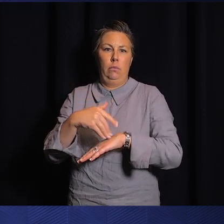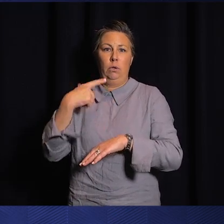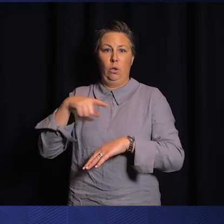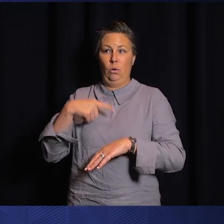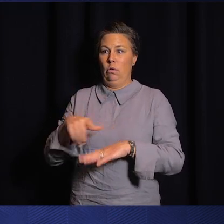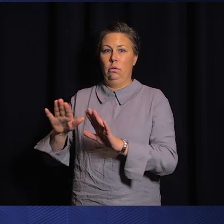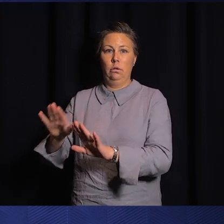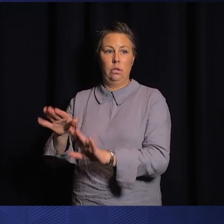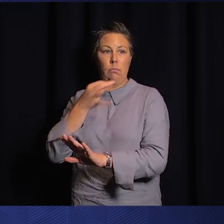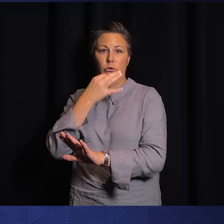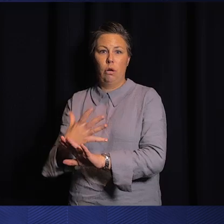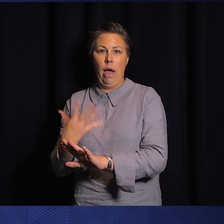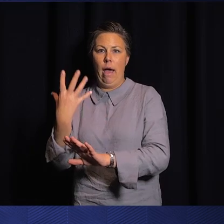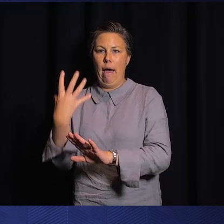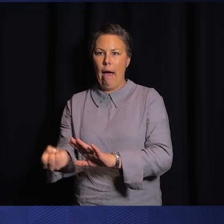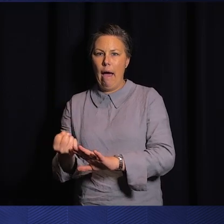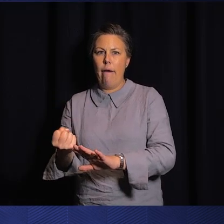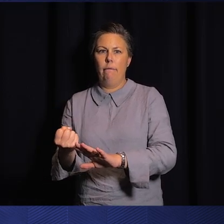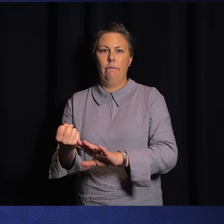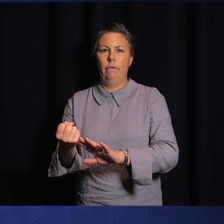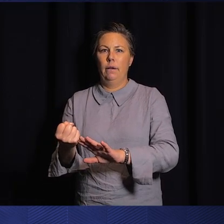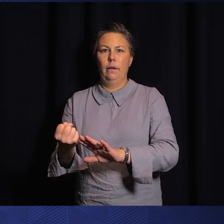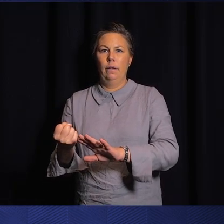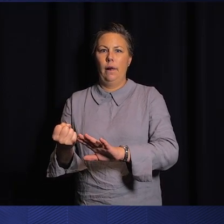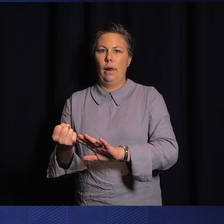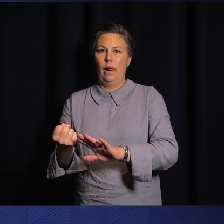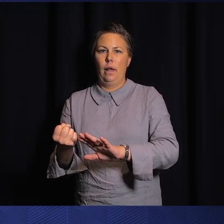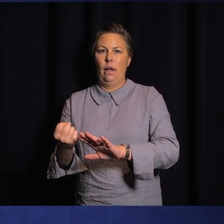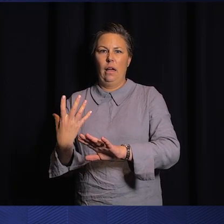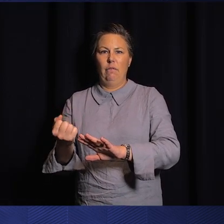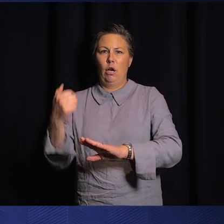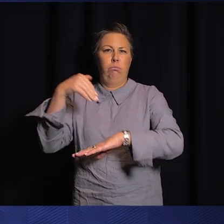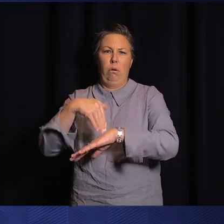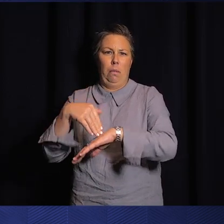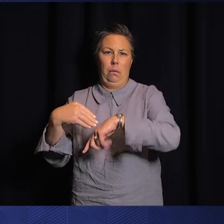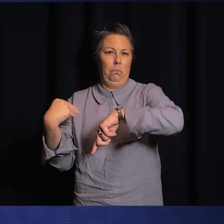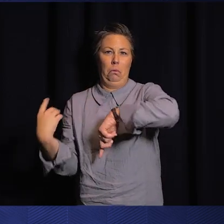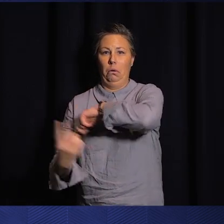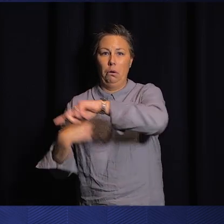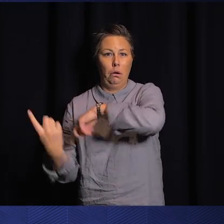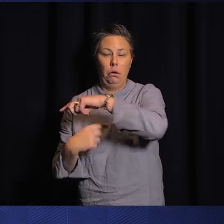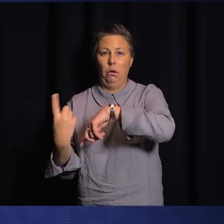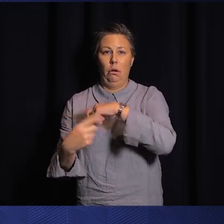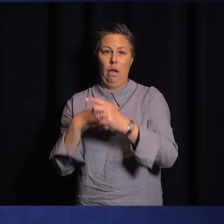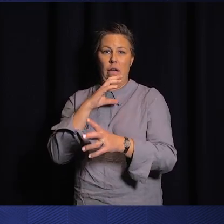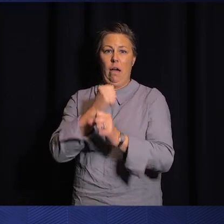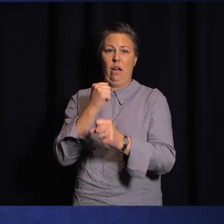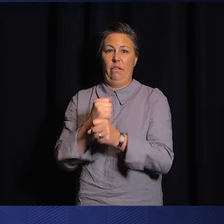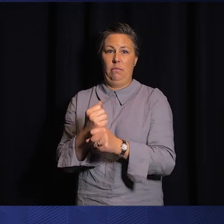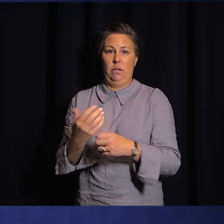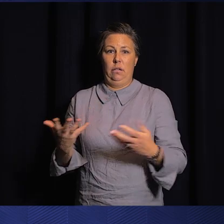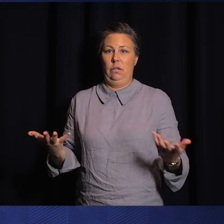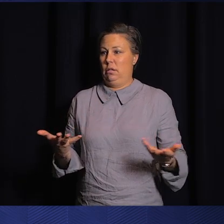settlement, they cause other issues with land tenure or other issues where the government has to